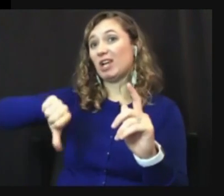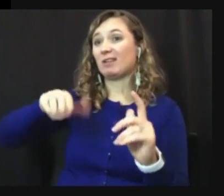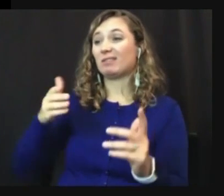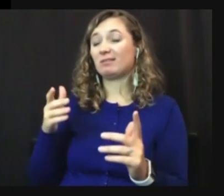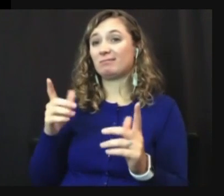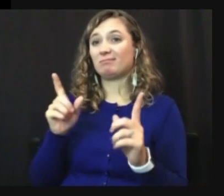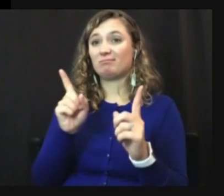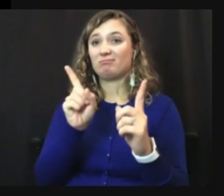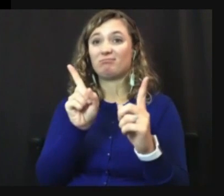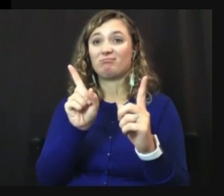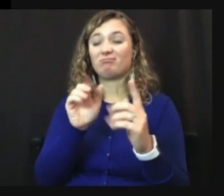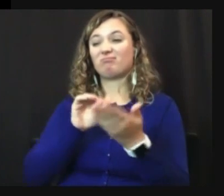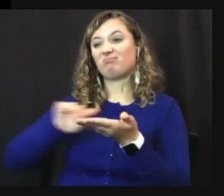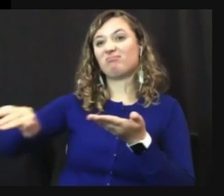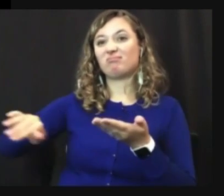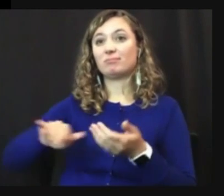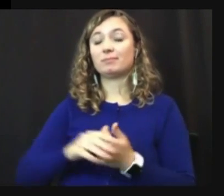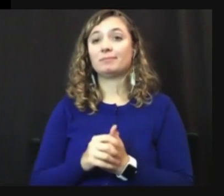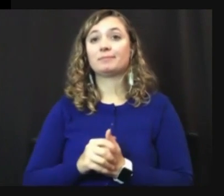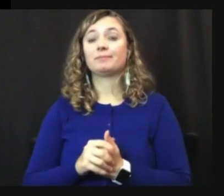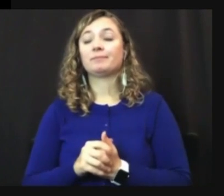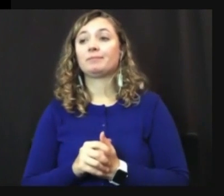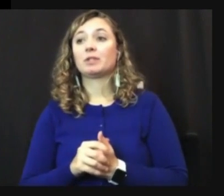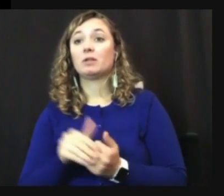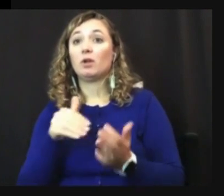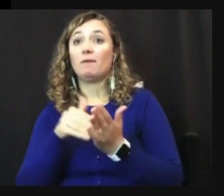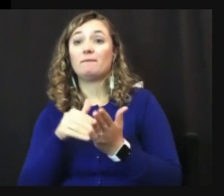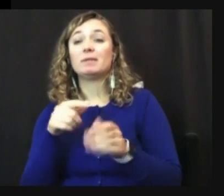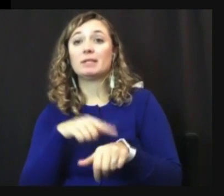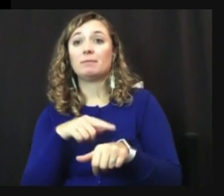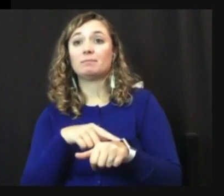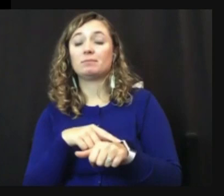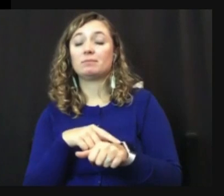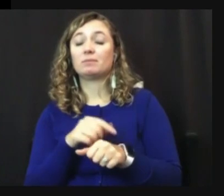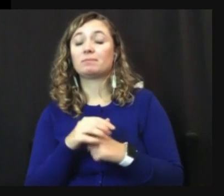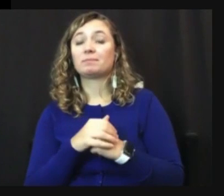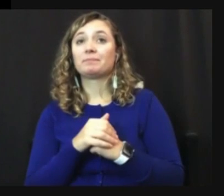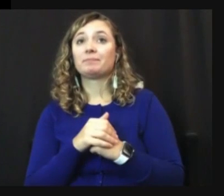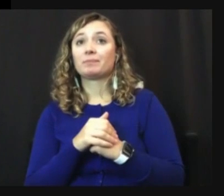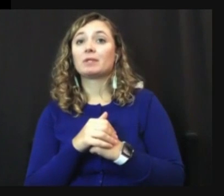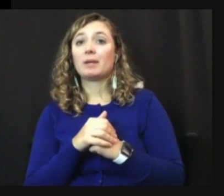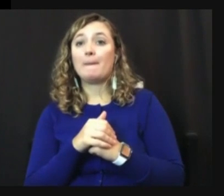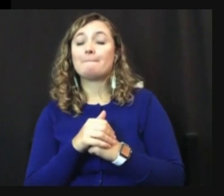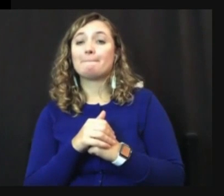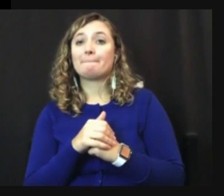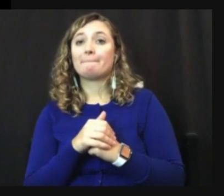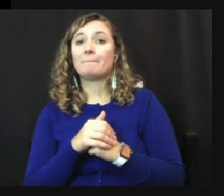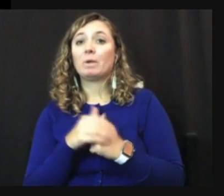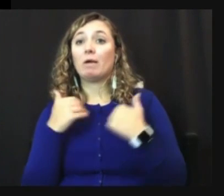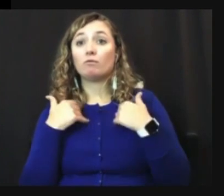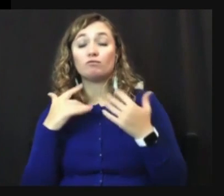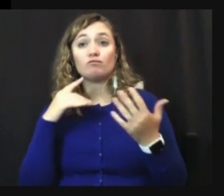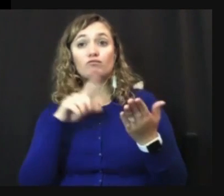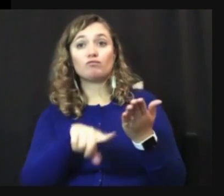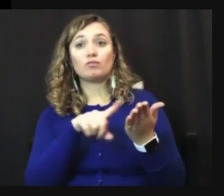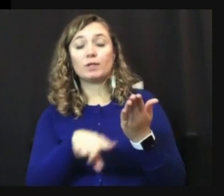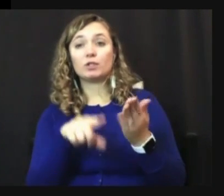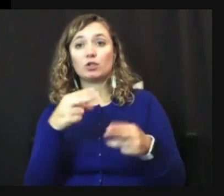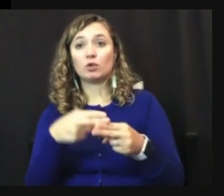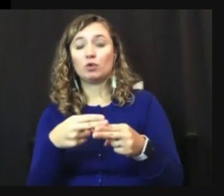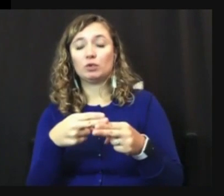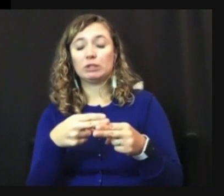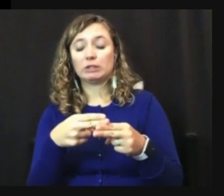And oftentimes will reject them. And we have a piece of research called